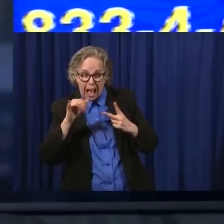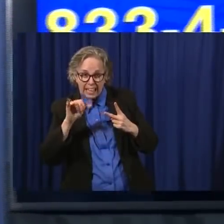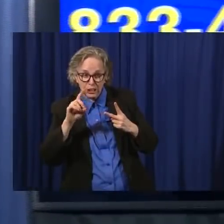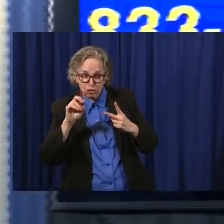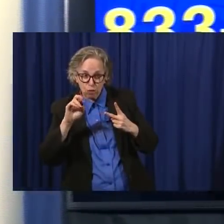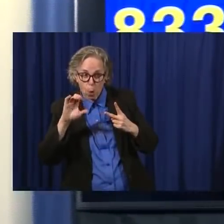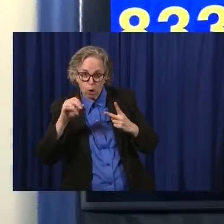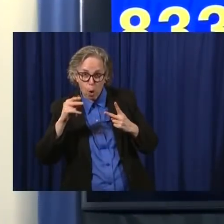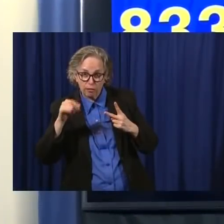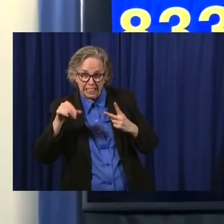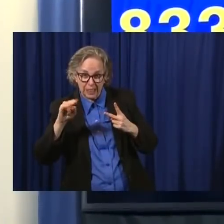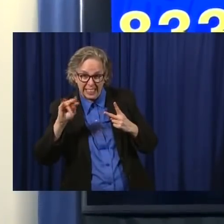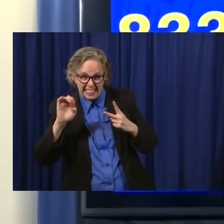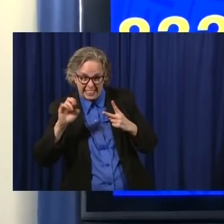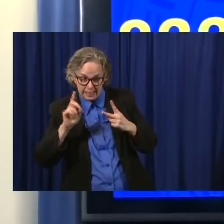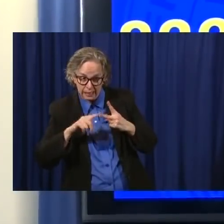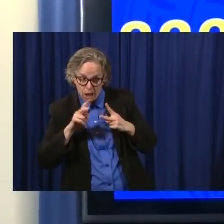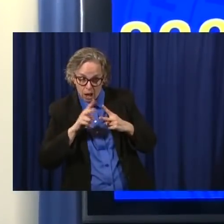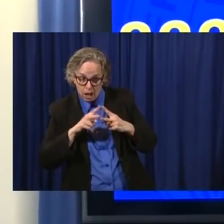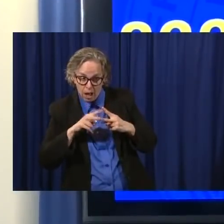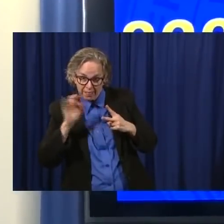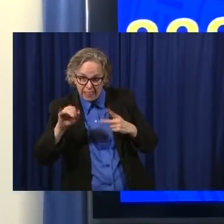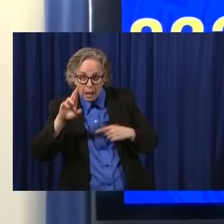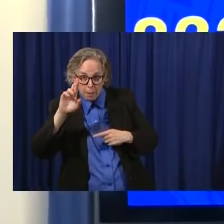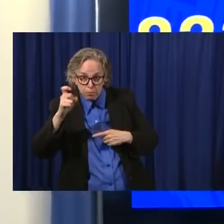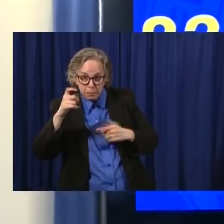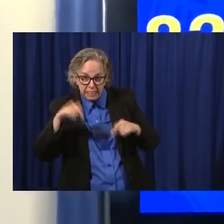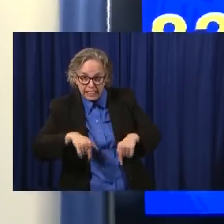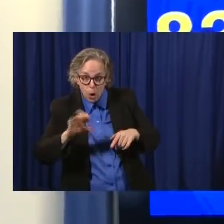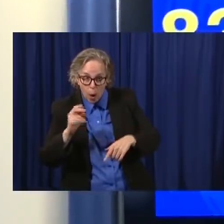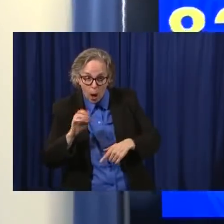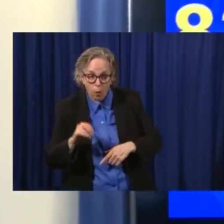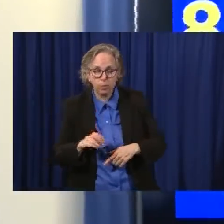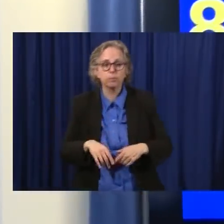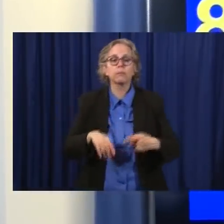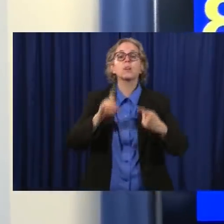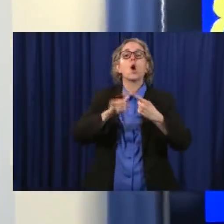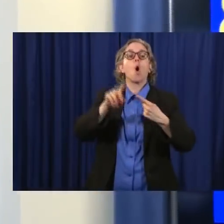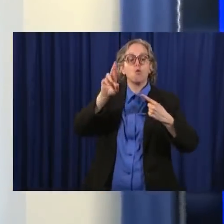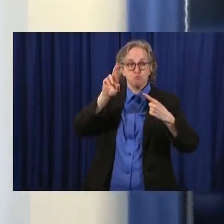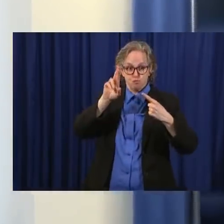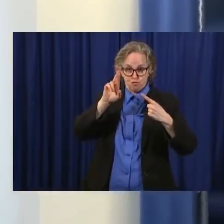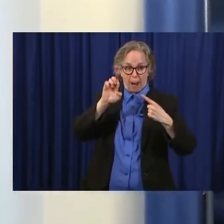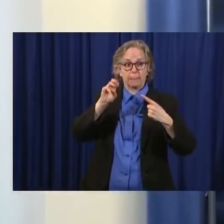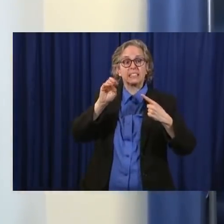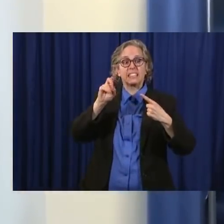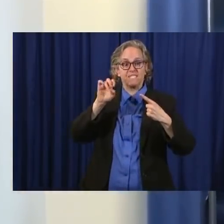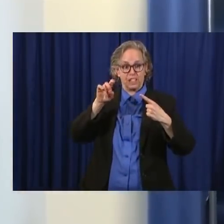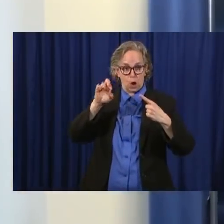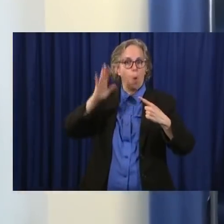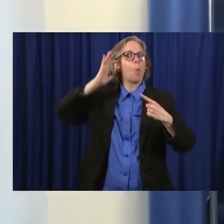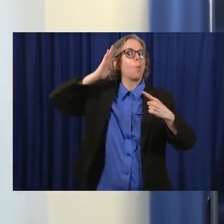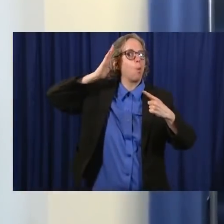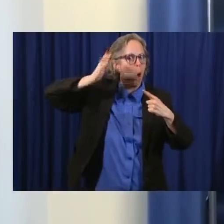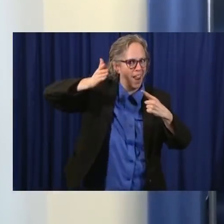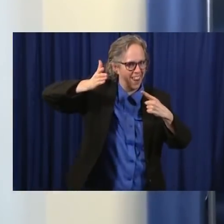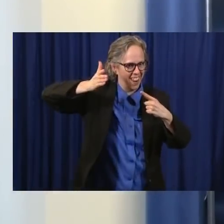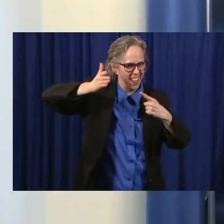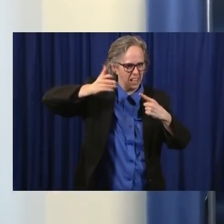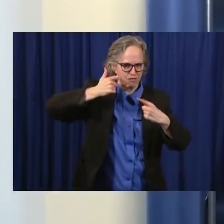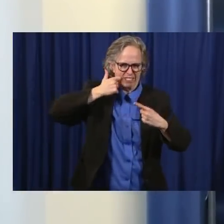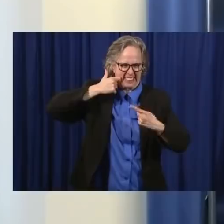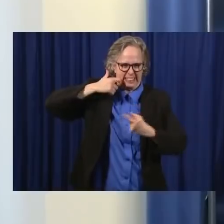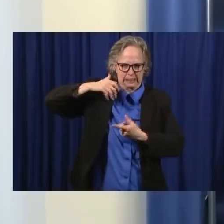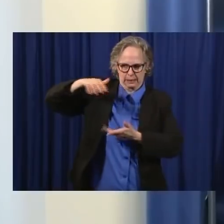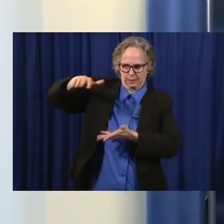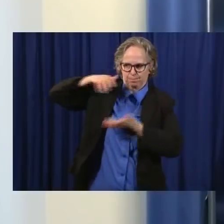Remdesivir is going to be prescribed here in the state of Ohio. We just are receiving and distributing today. We've also received word that we're going to